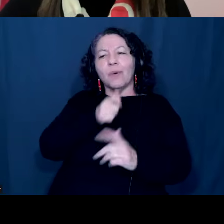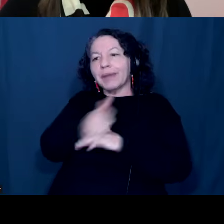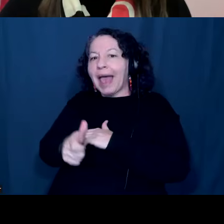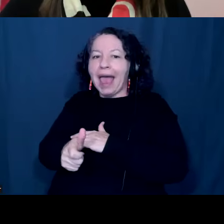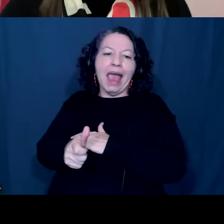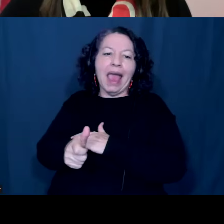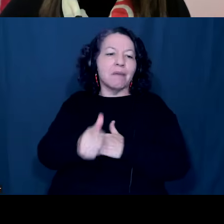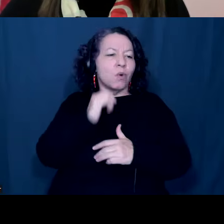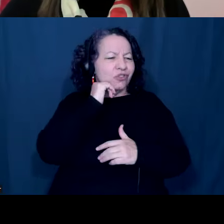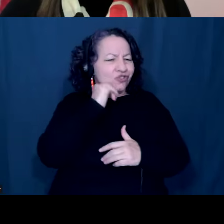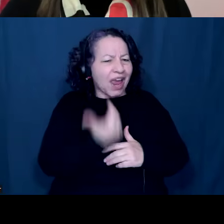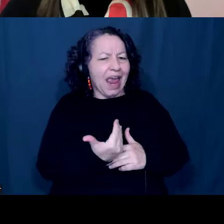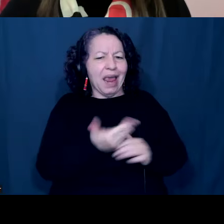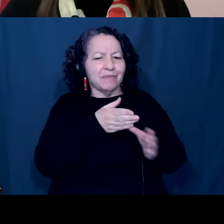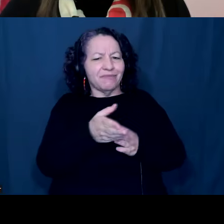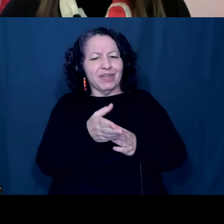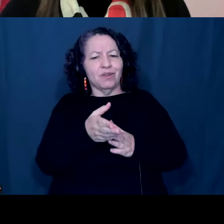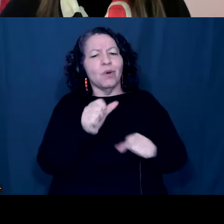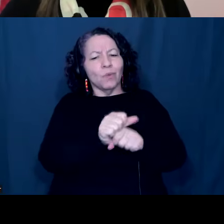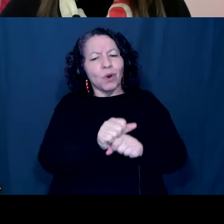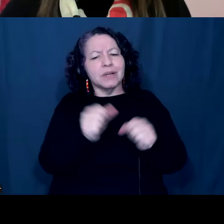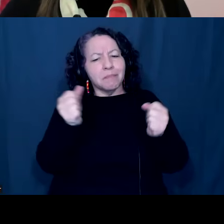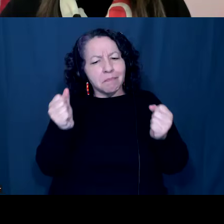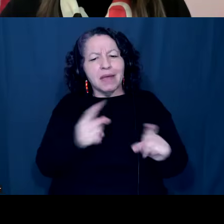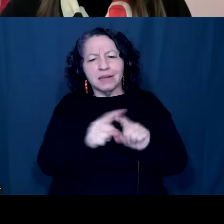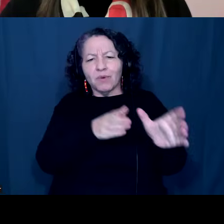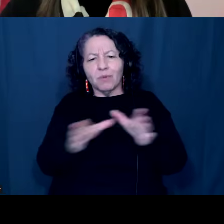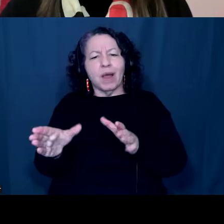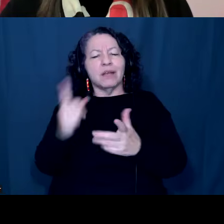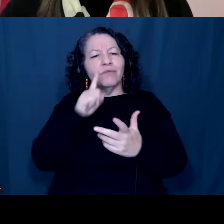ways has worked hard to reflect and evolve.